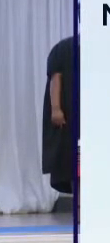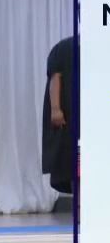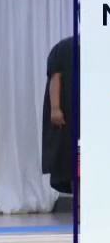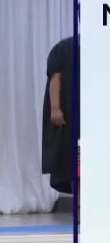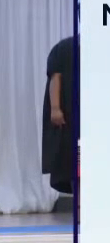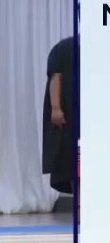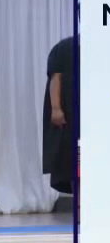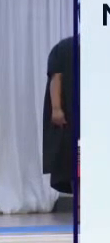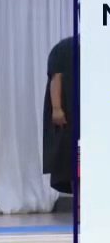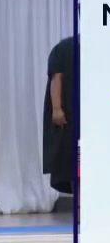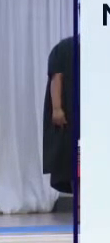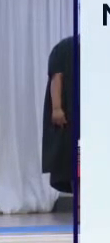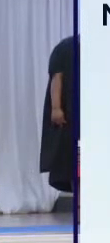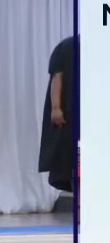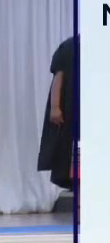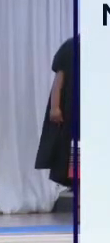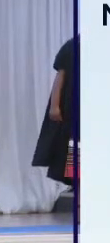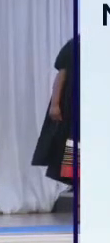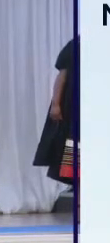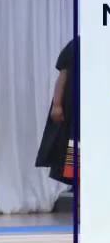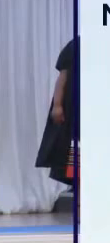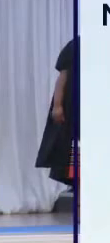Inam Sikhamza.